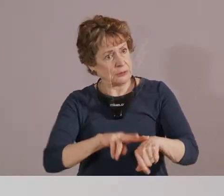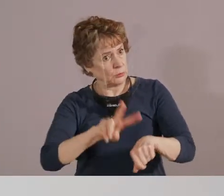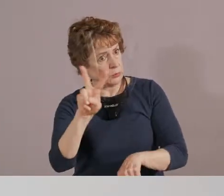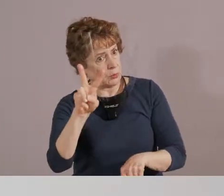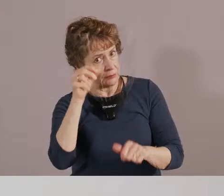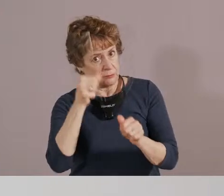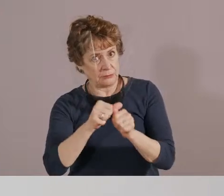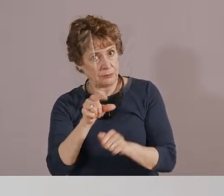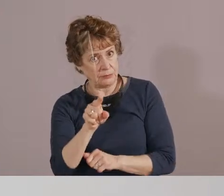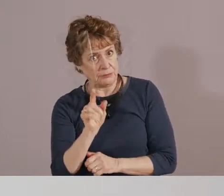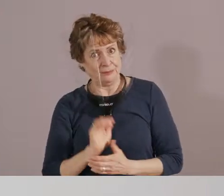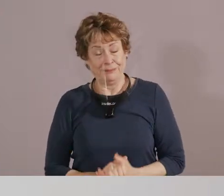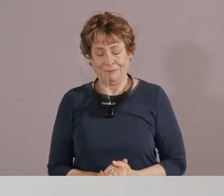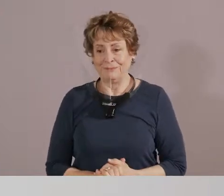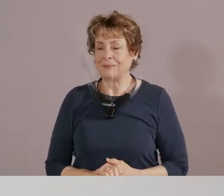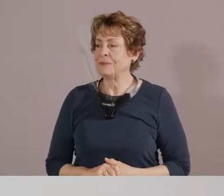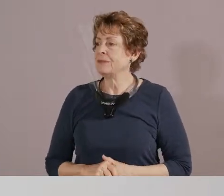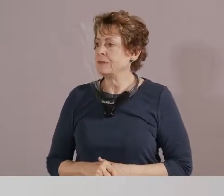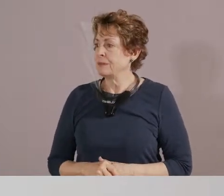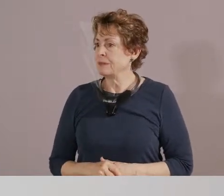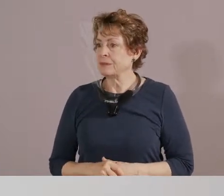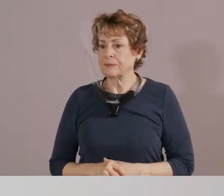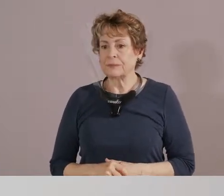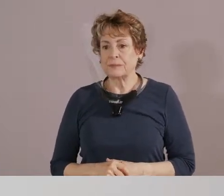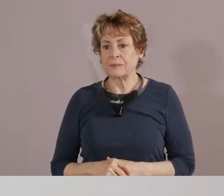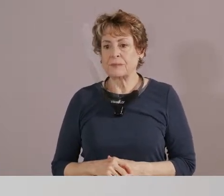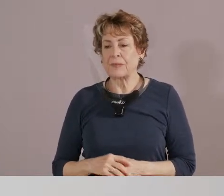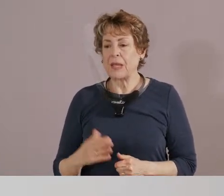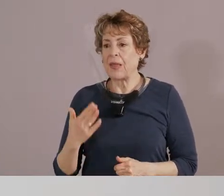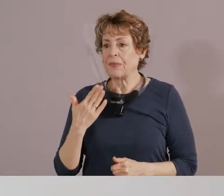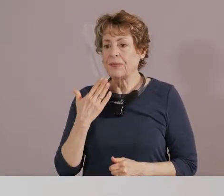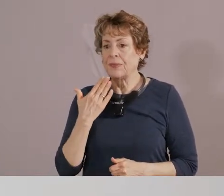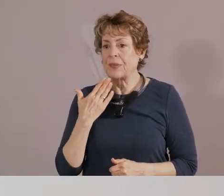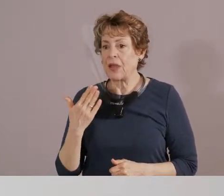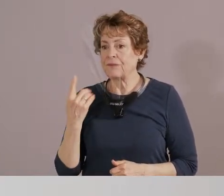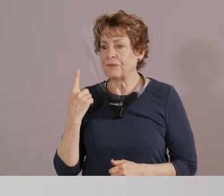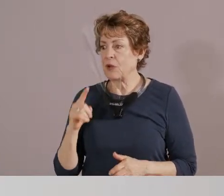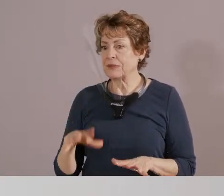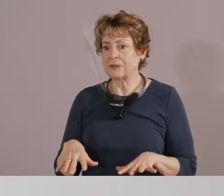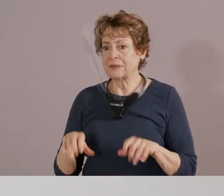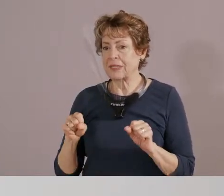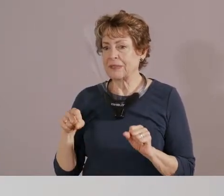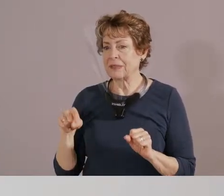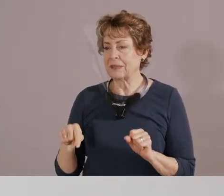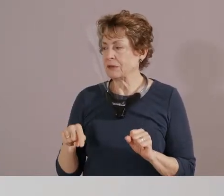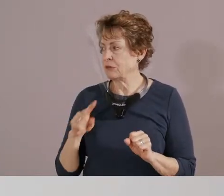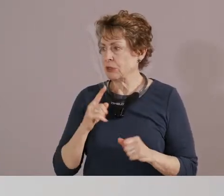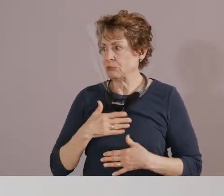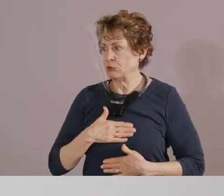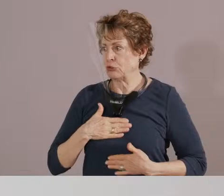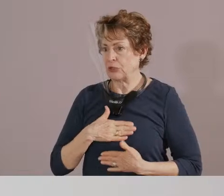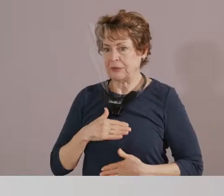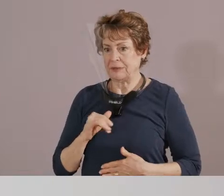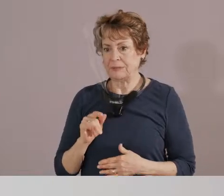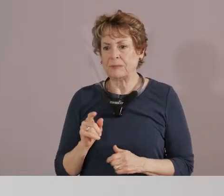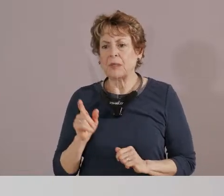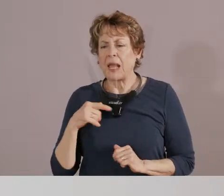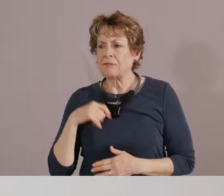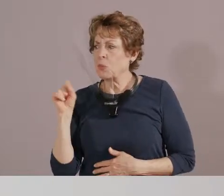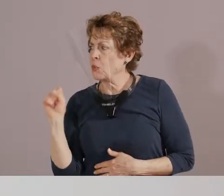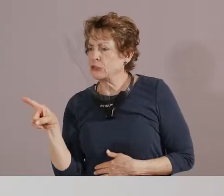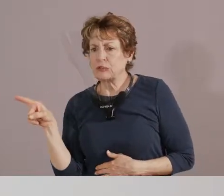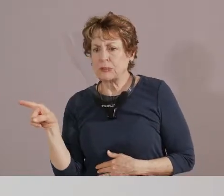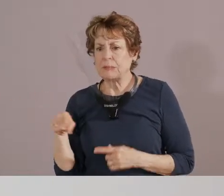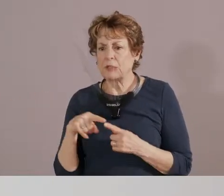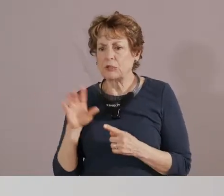Thank you, Dr. Chris, for doing this. Really appreciate it. I have a couple of quick questions. First of all, on your distribution slide, you showed